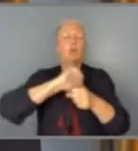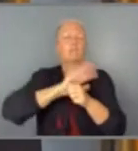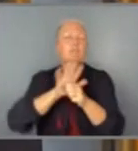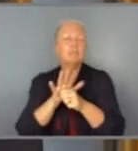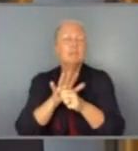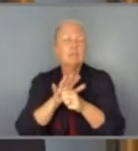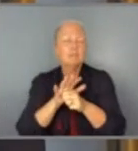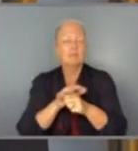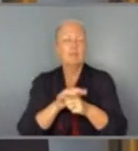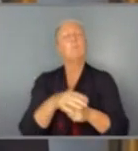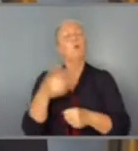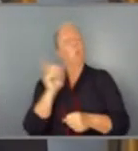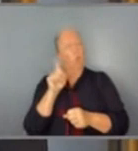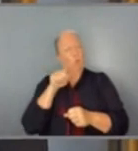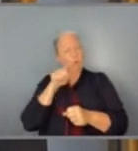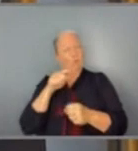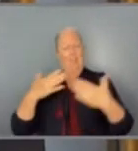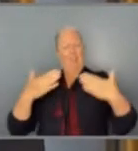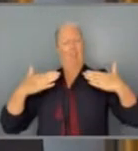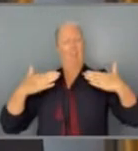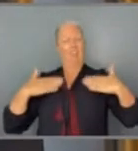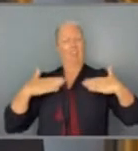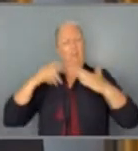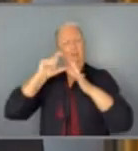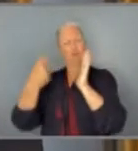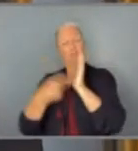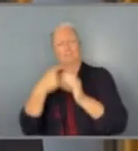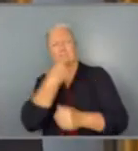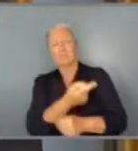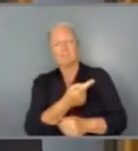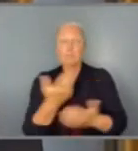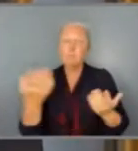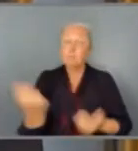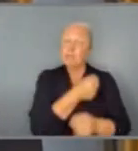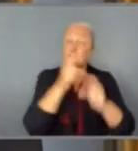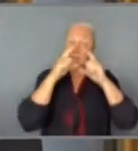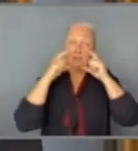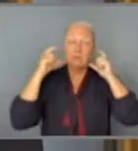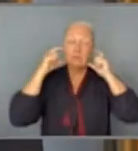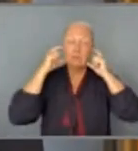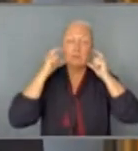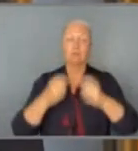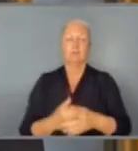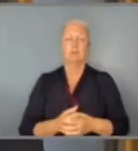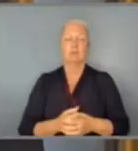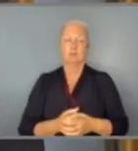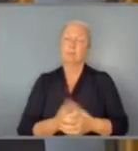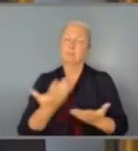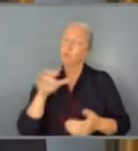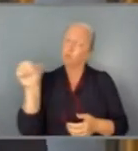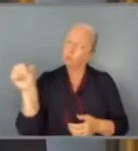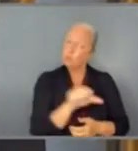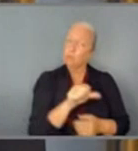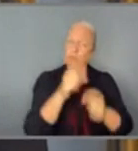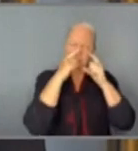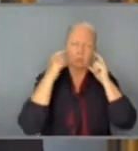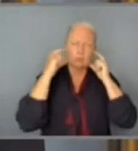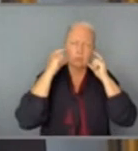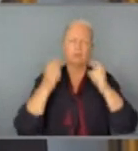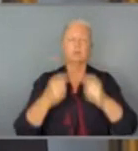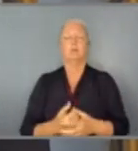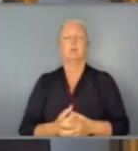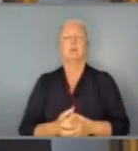health advice? The health advice is wear a mask. Can you tell the states, though, that they should mandate that in indoor settings? I've